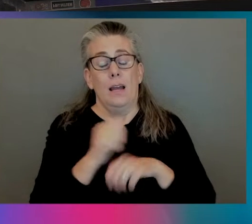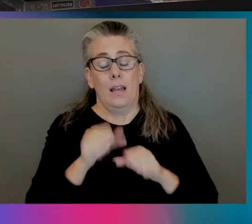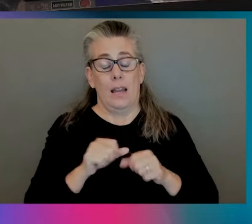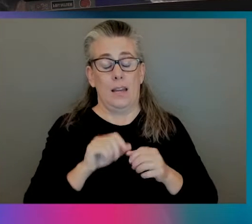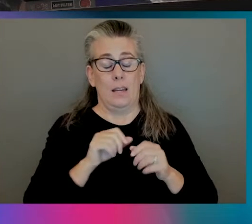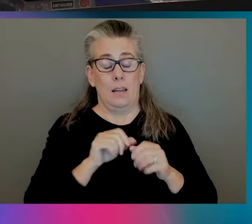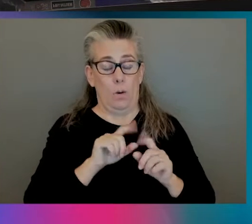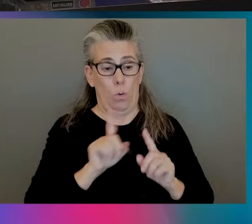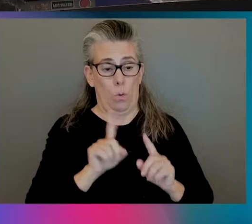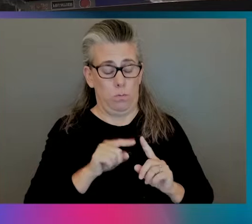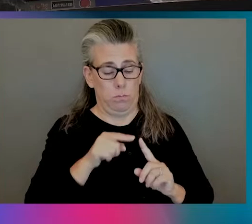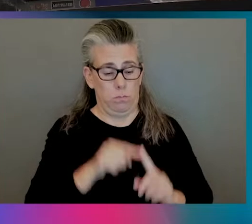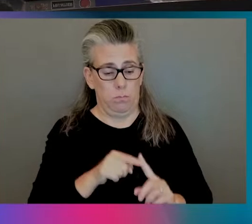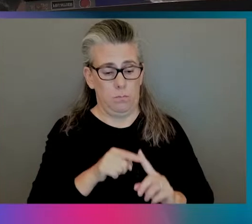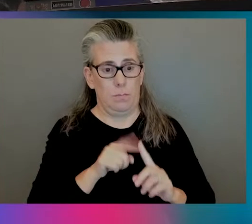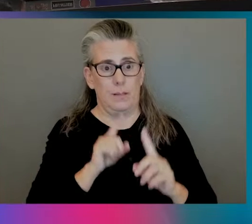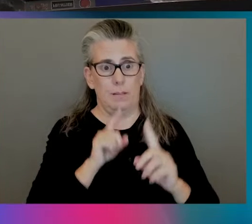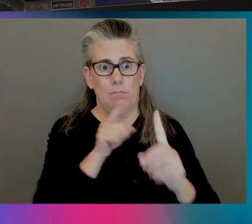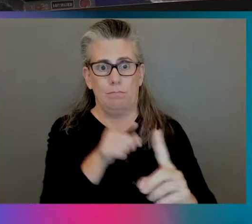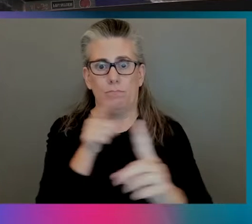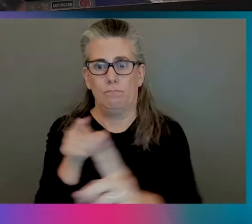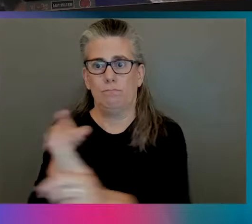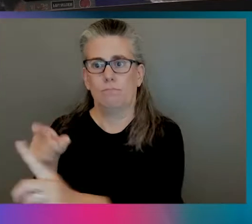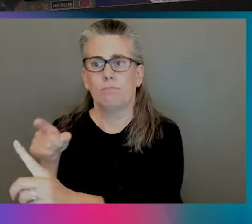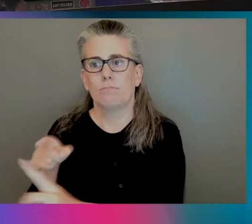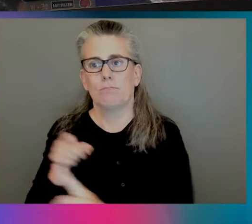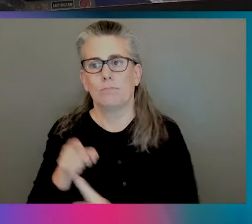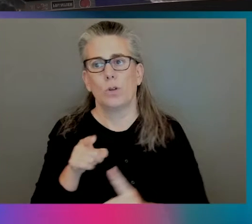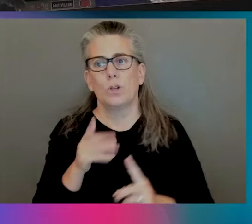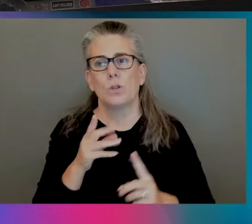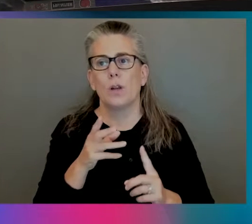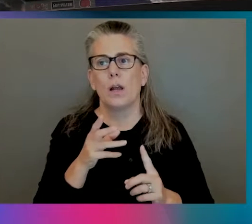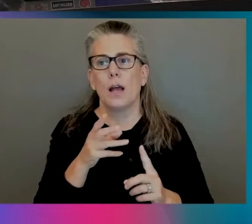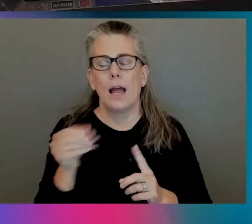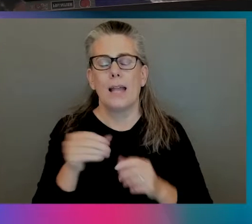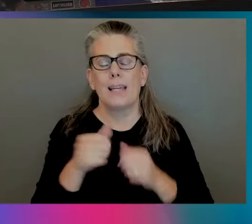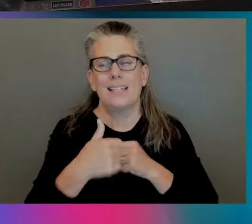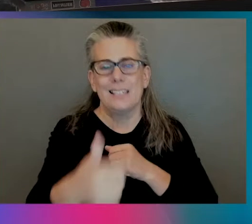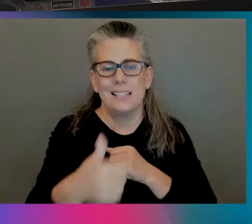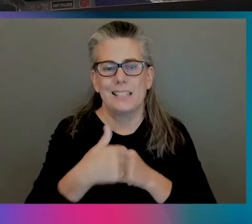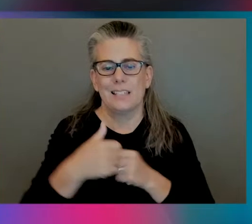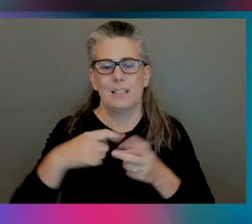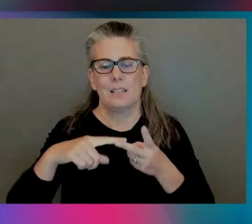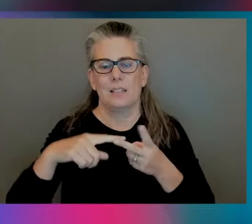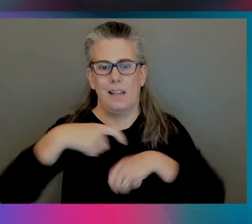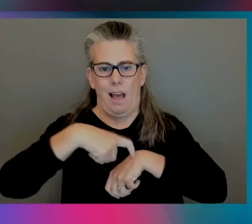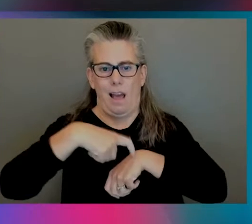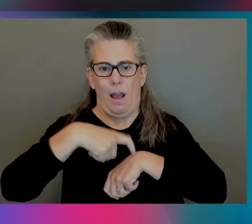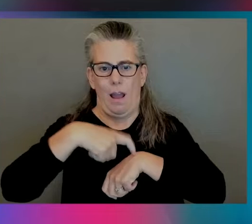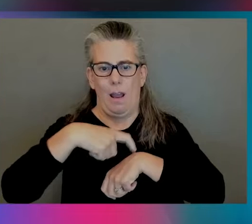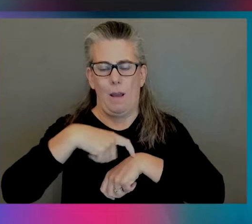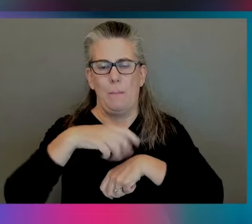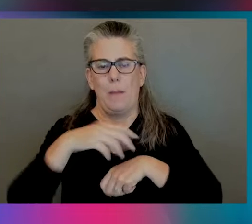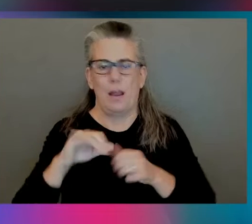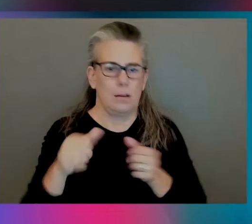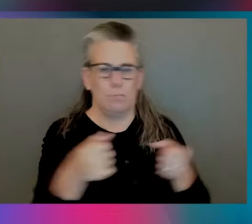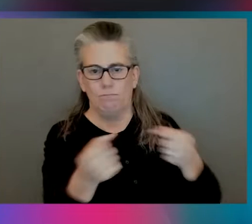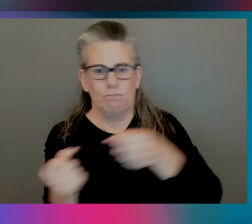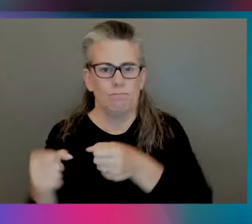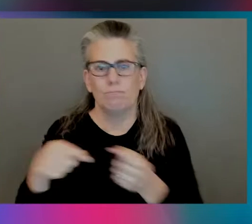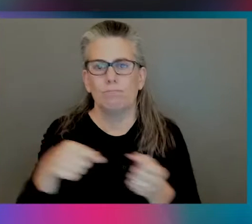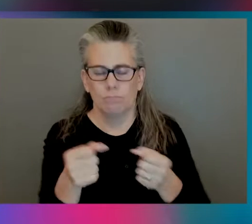and return the route, or the distance or the duration of the routes between those points. And so this API sets